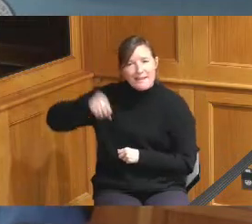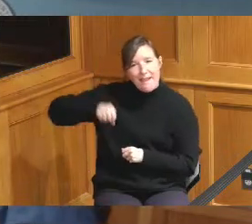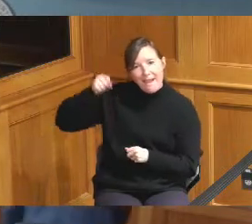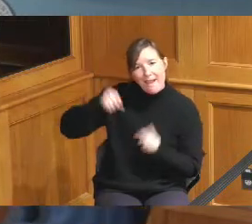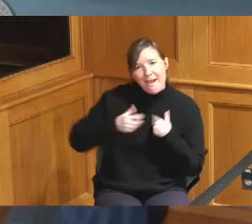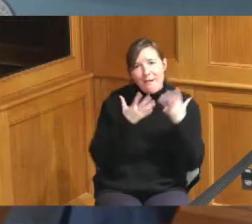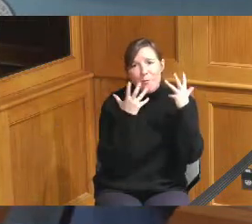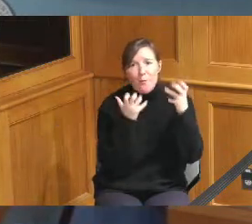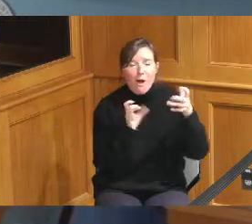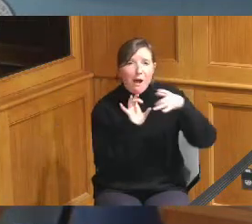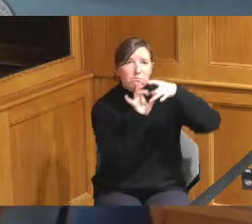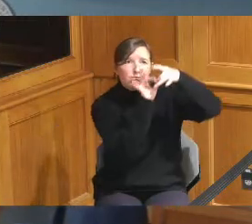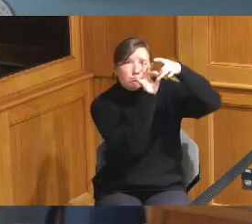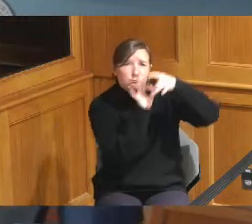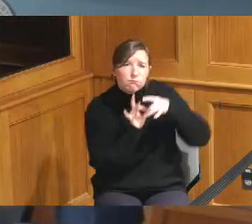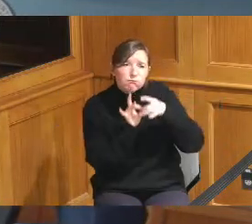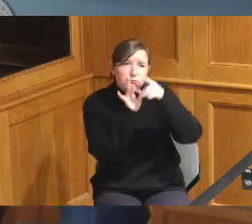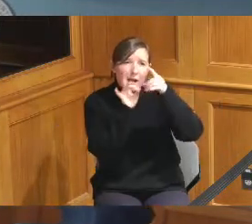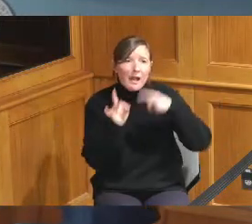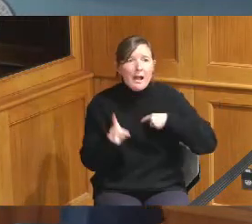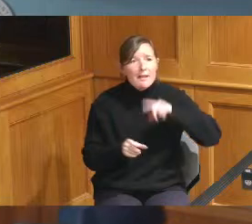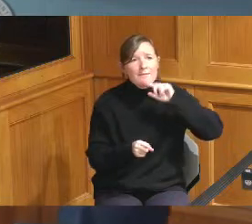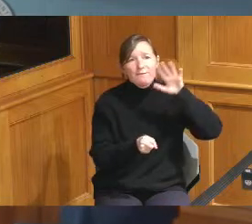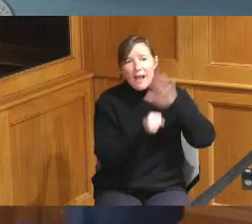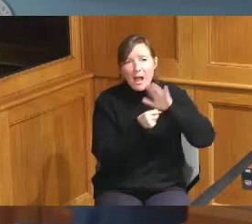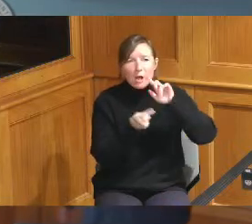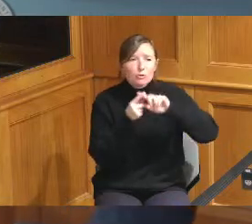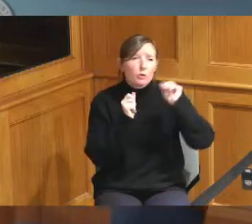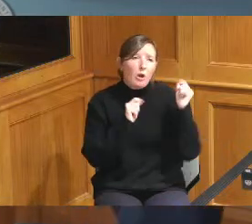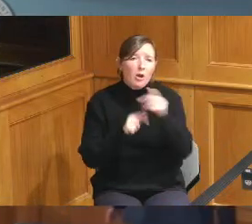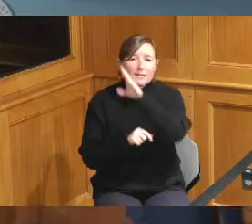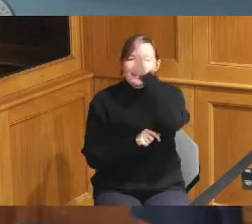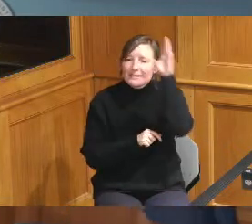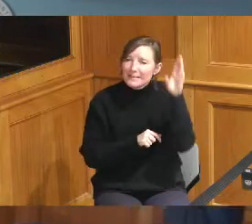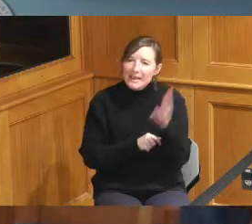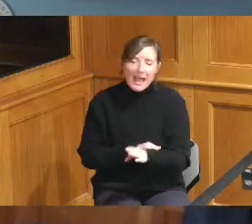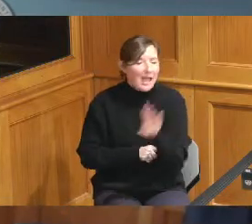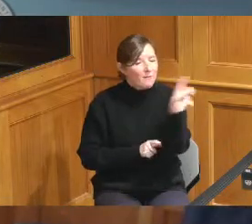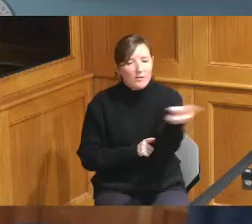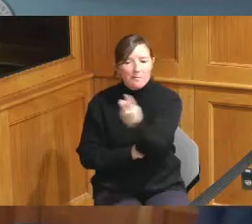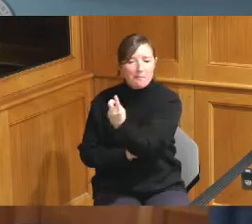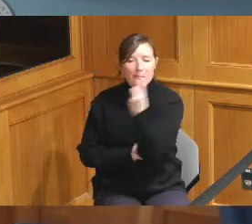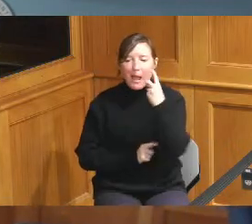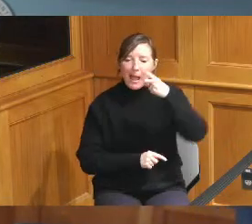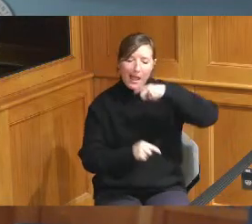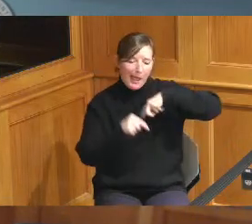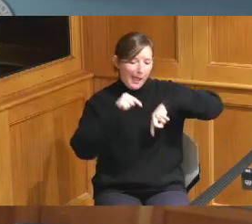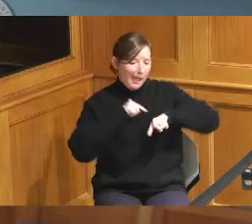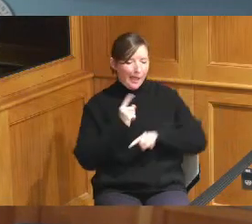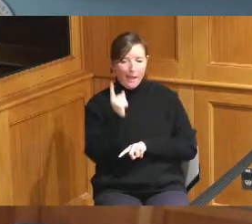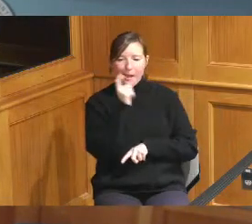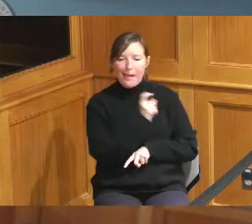I've come too far and I'll never turn back.